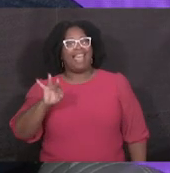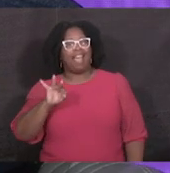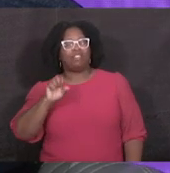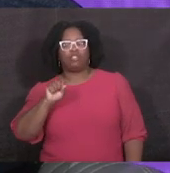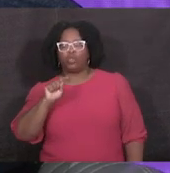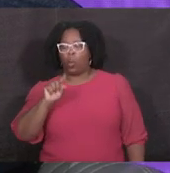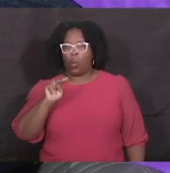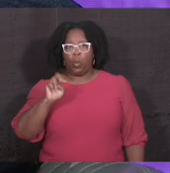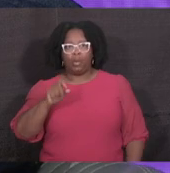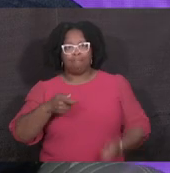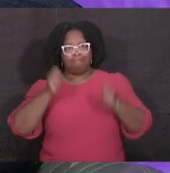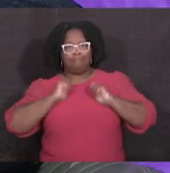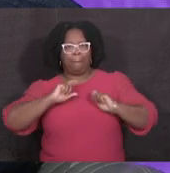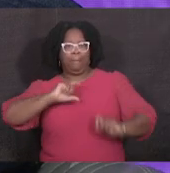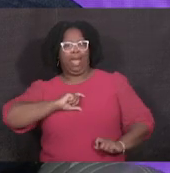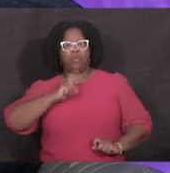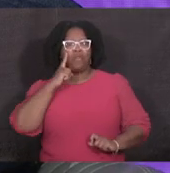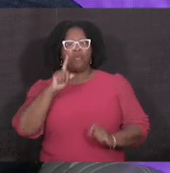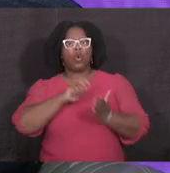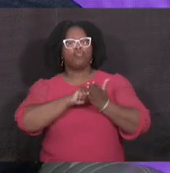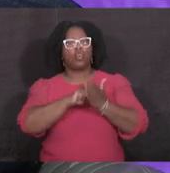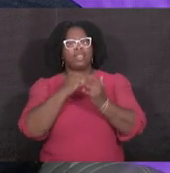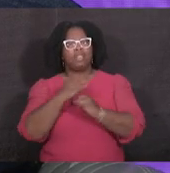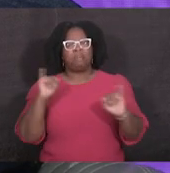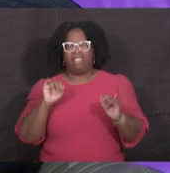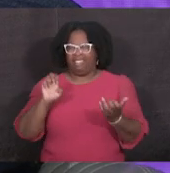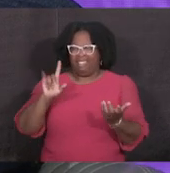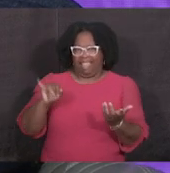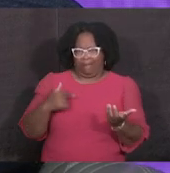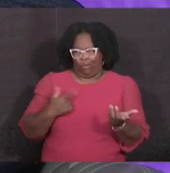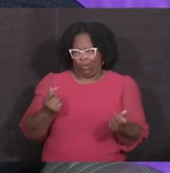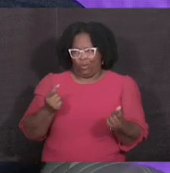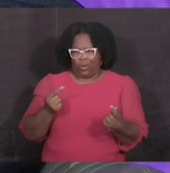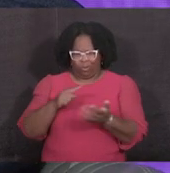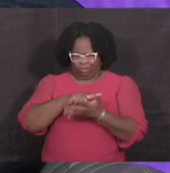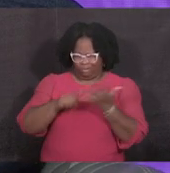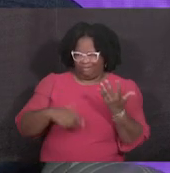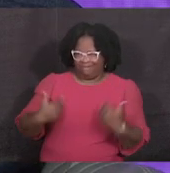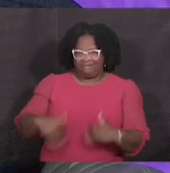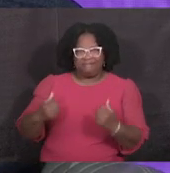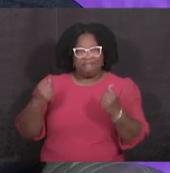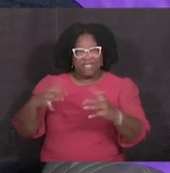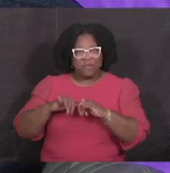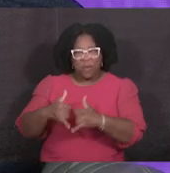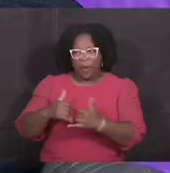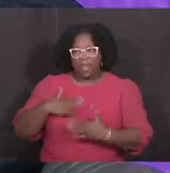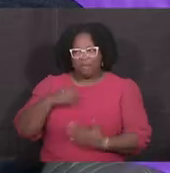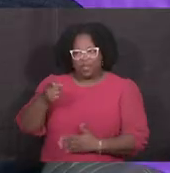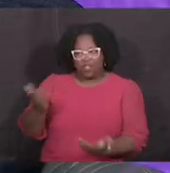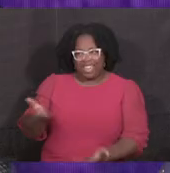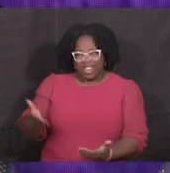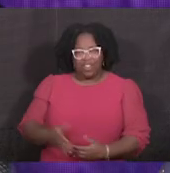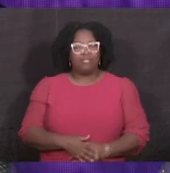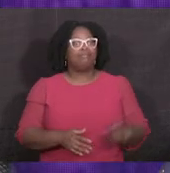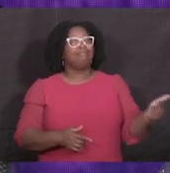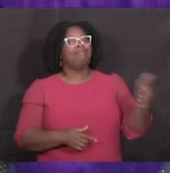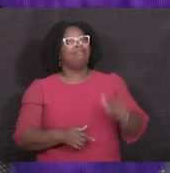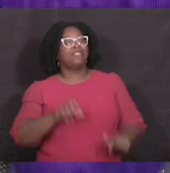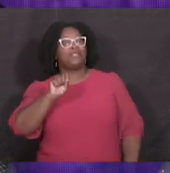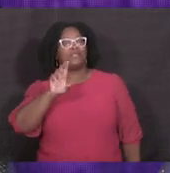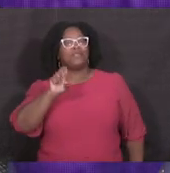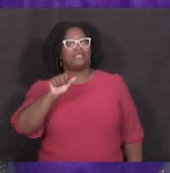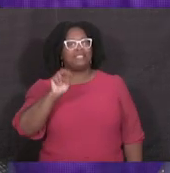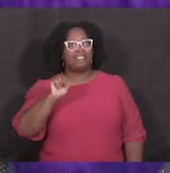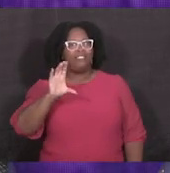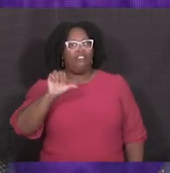Journalistic Independence. Eli, I don't know what to do with all of that, but so glad that you are here. Next, we have Susan Cartsonis.